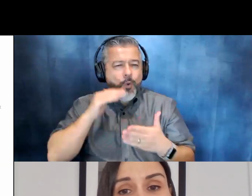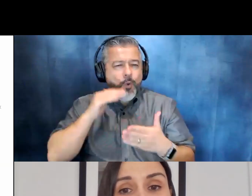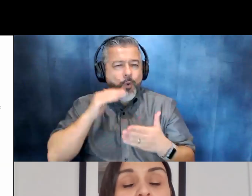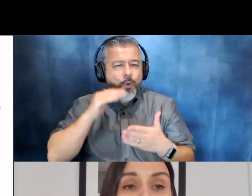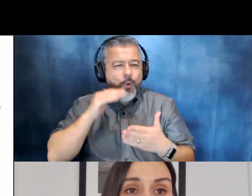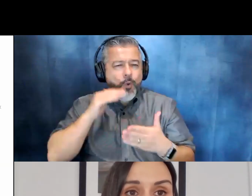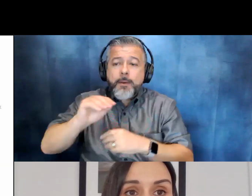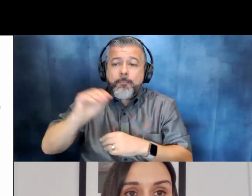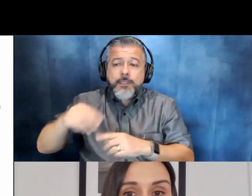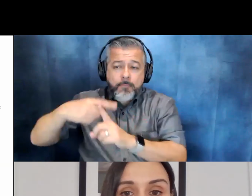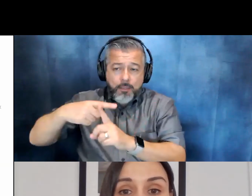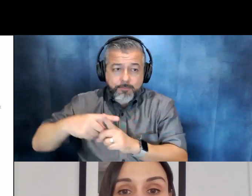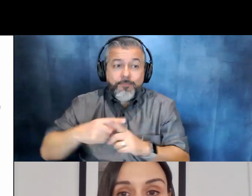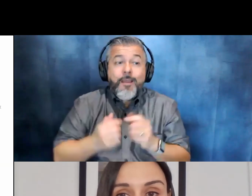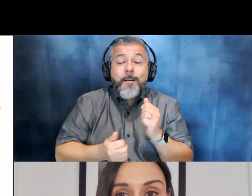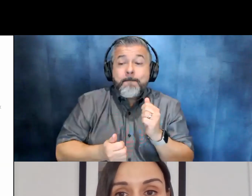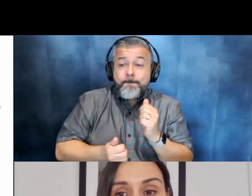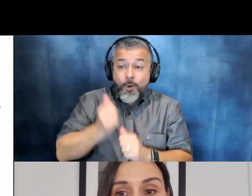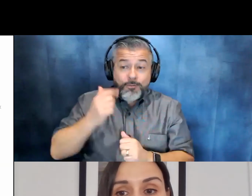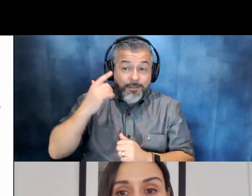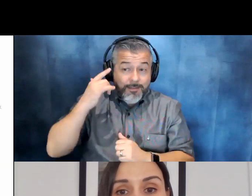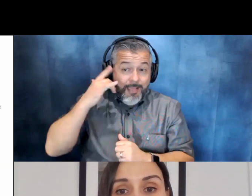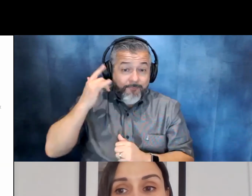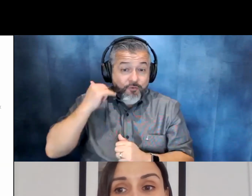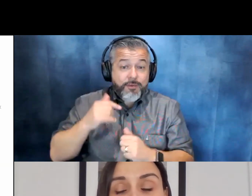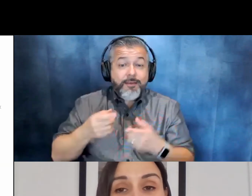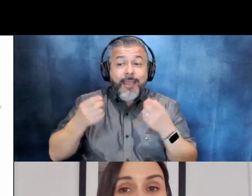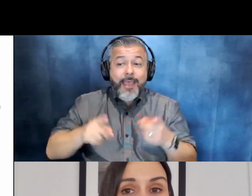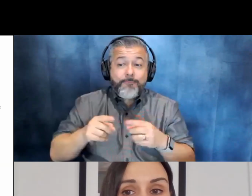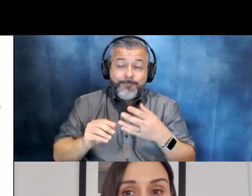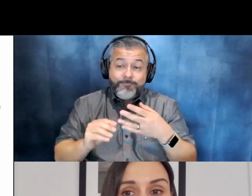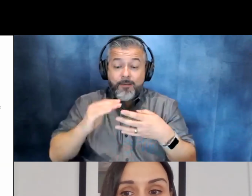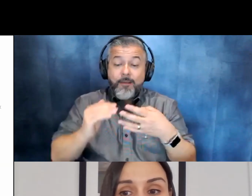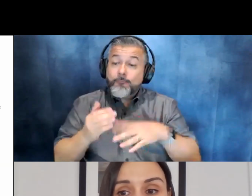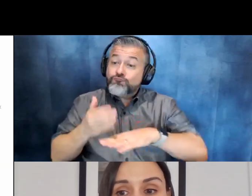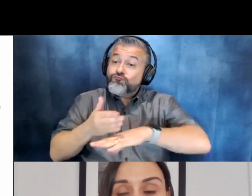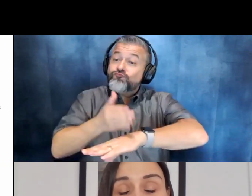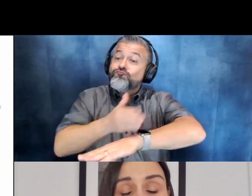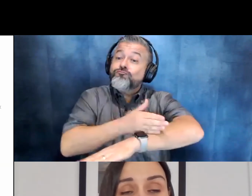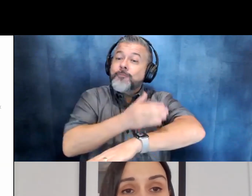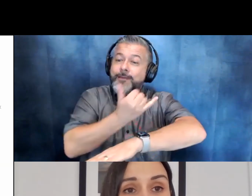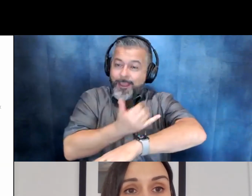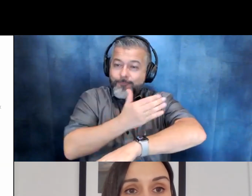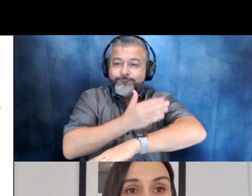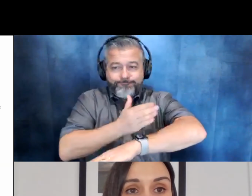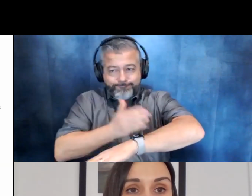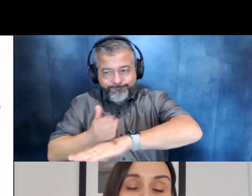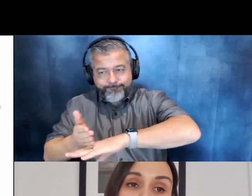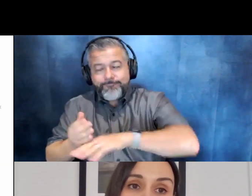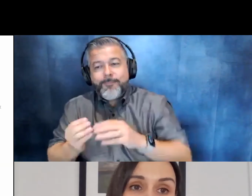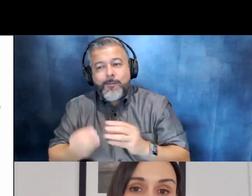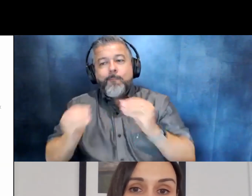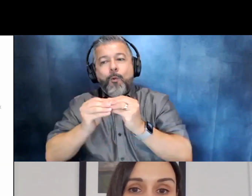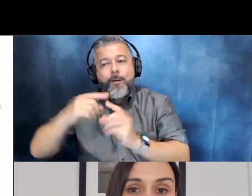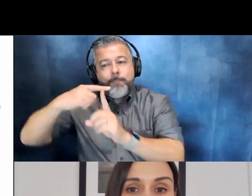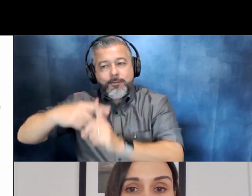of California has slid back into the purple. You might have read about the restrictions that are